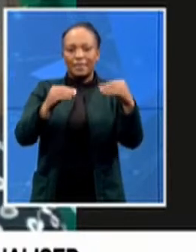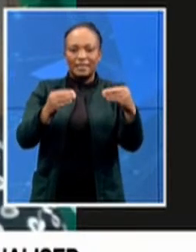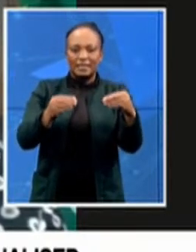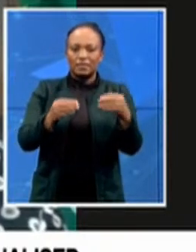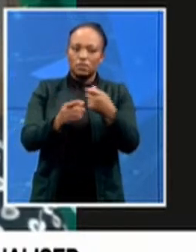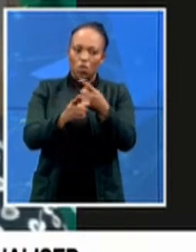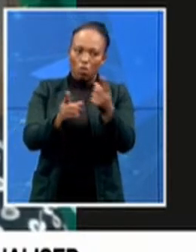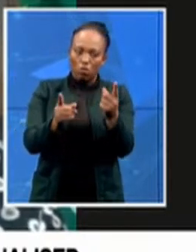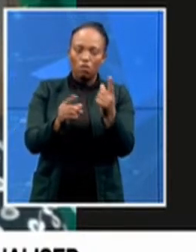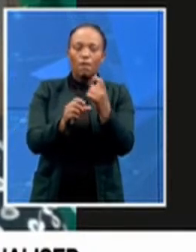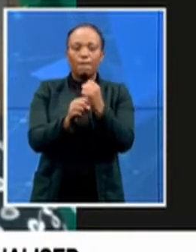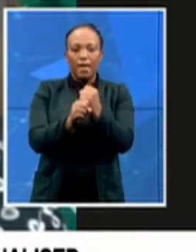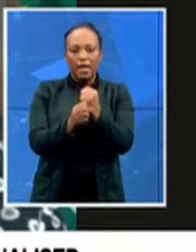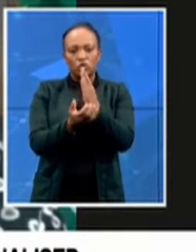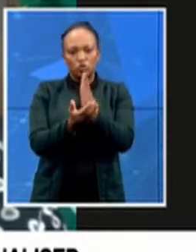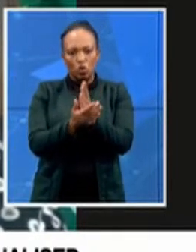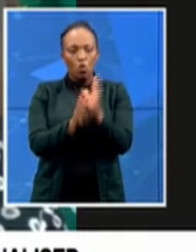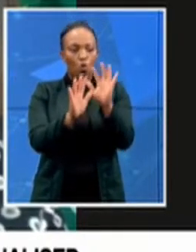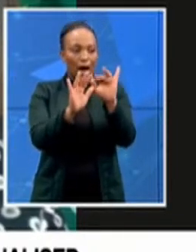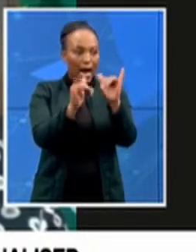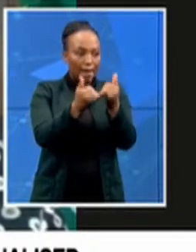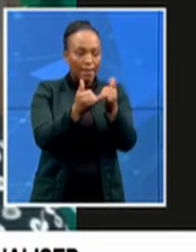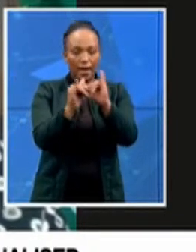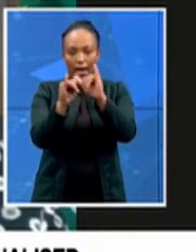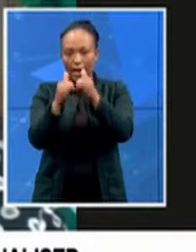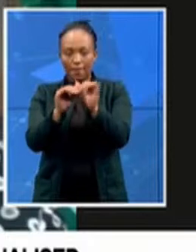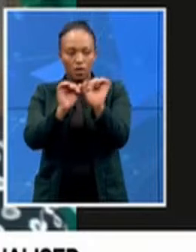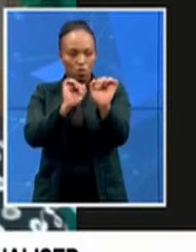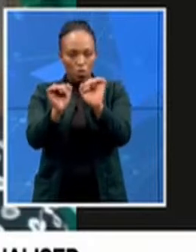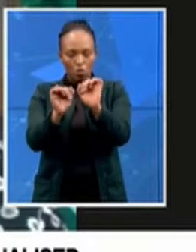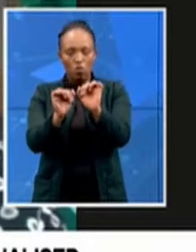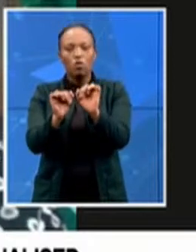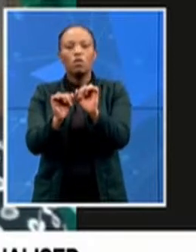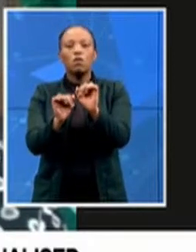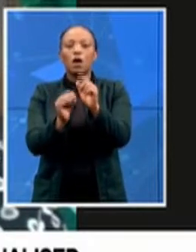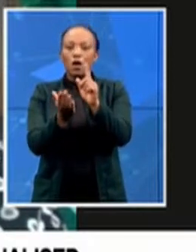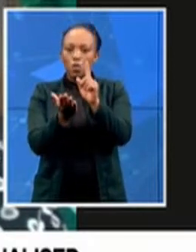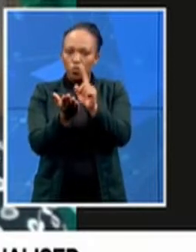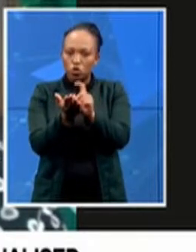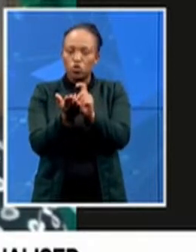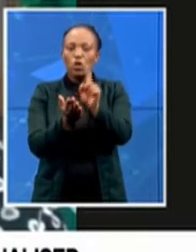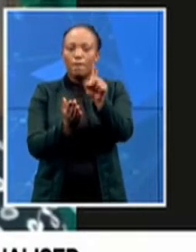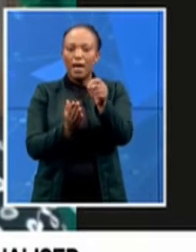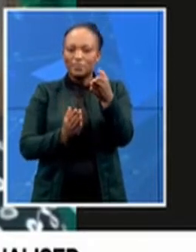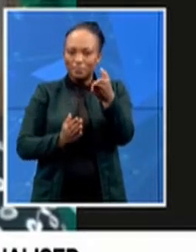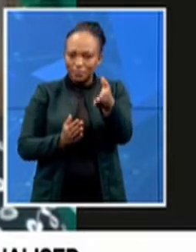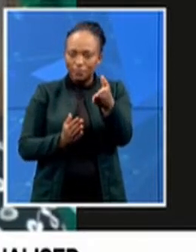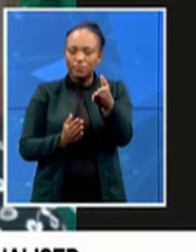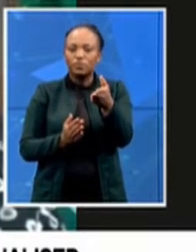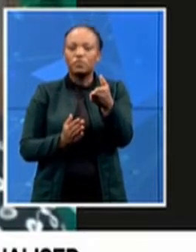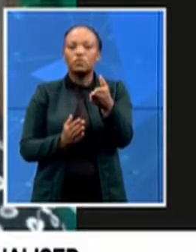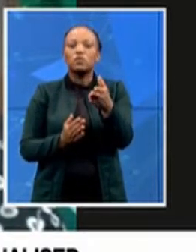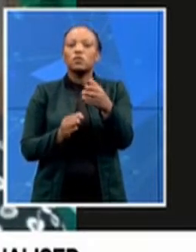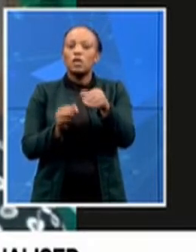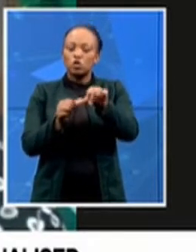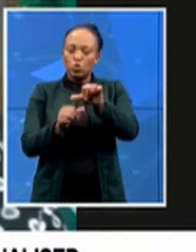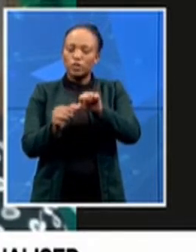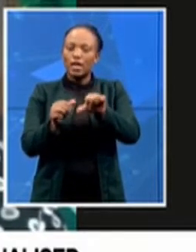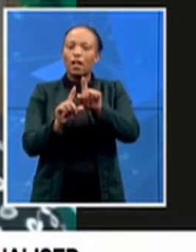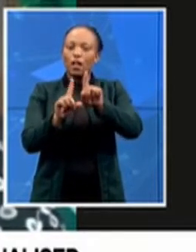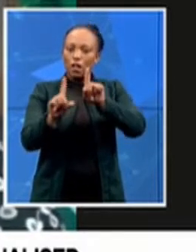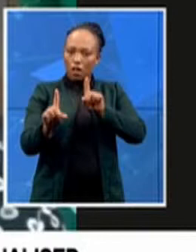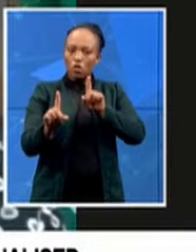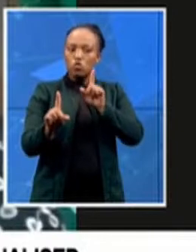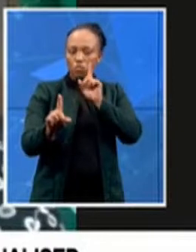have necessary sanitizers. People observe social distancing and wearing their mask when they come. To our